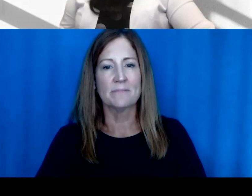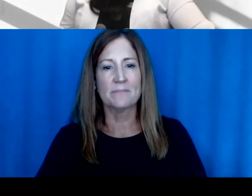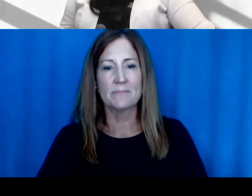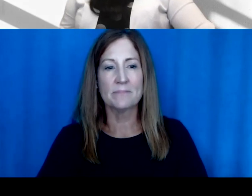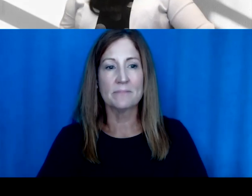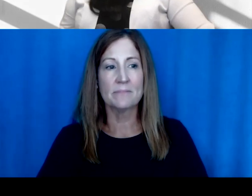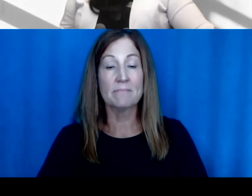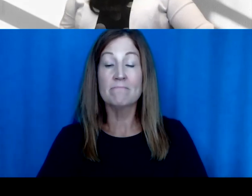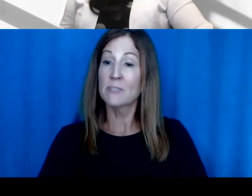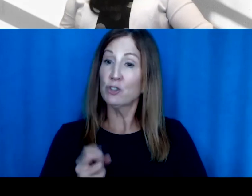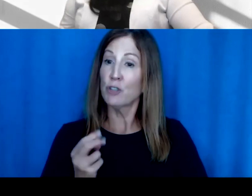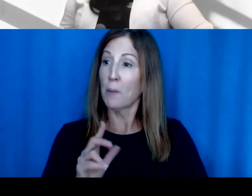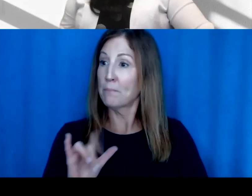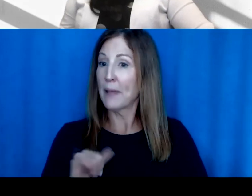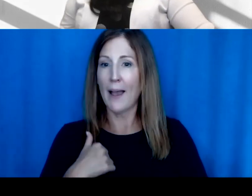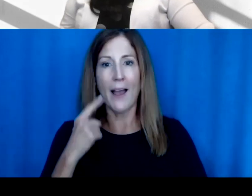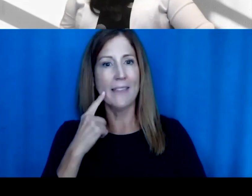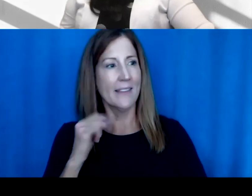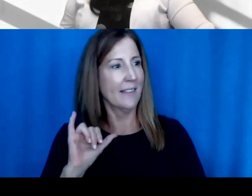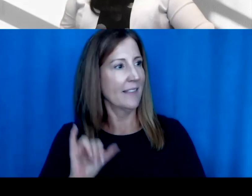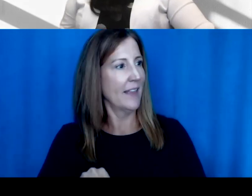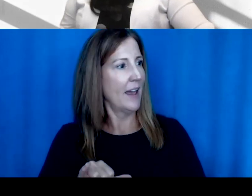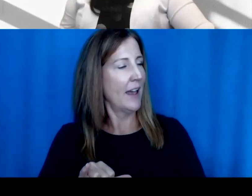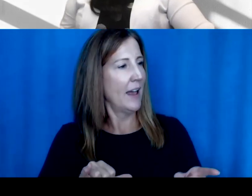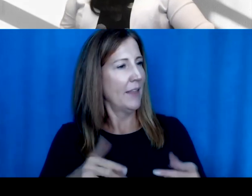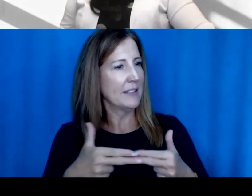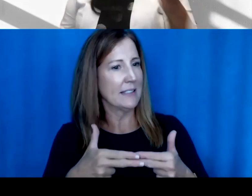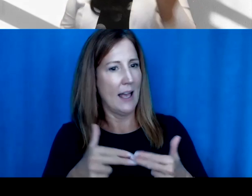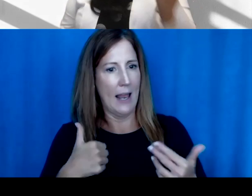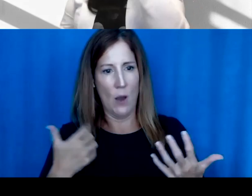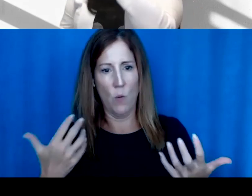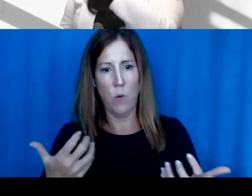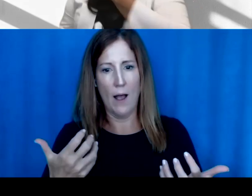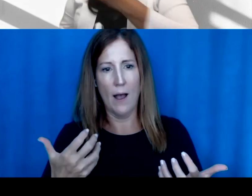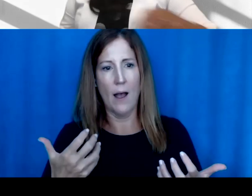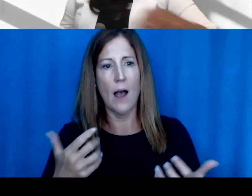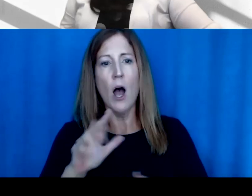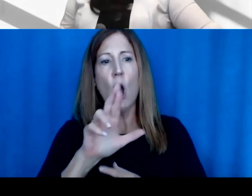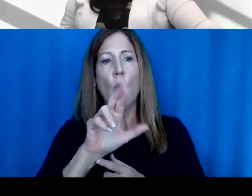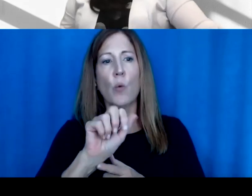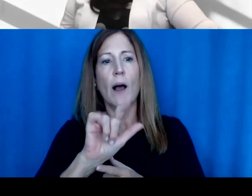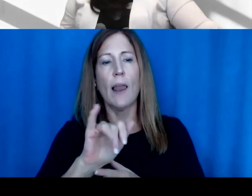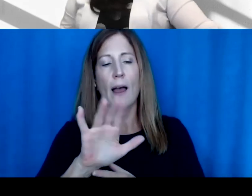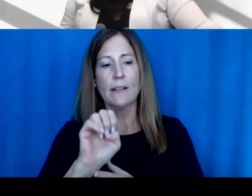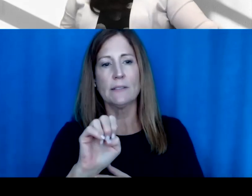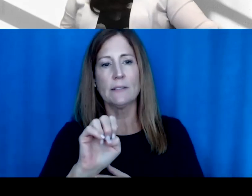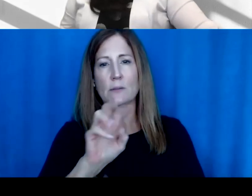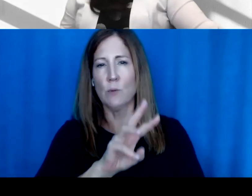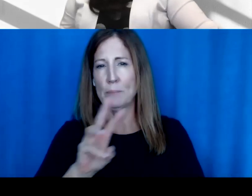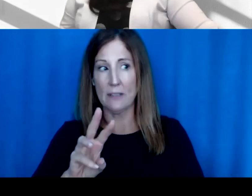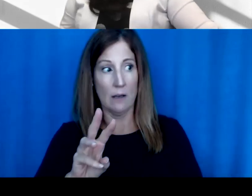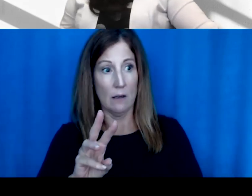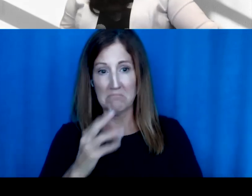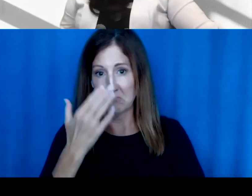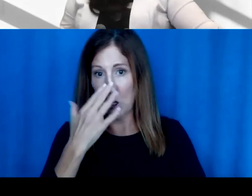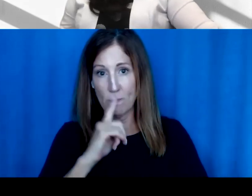Shelby, that's where I think I may have, the slide I want is of the Reliance website. So I don't know if you can get that one, but